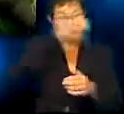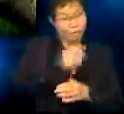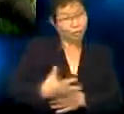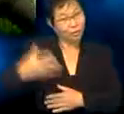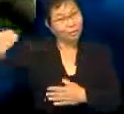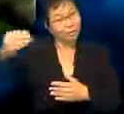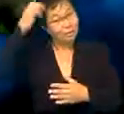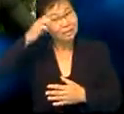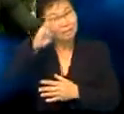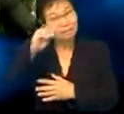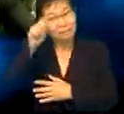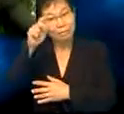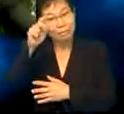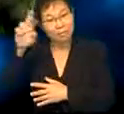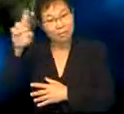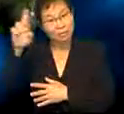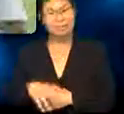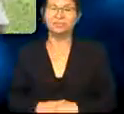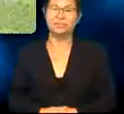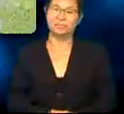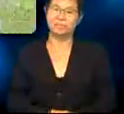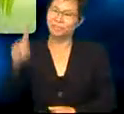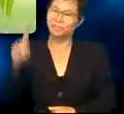now, right, Encik Manso?